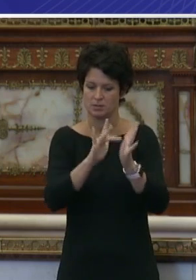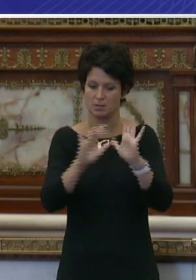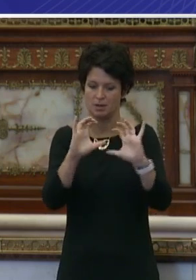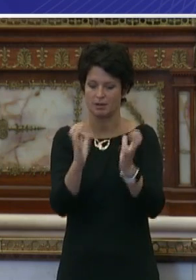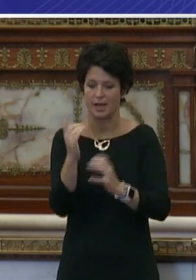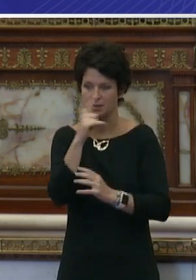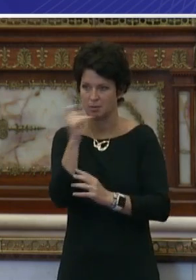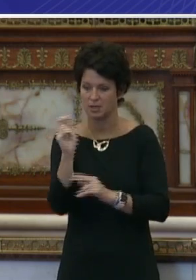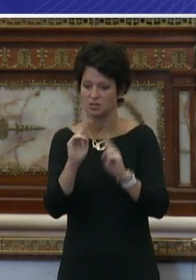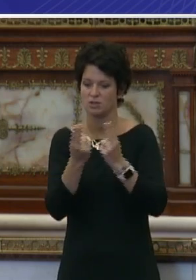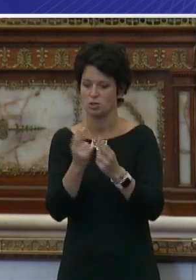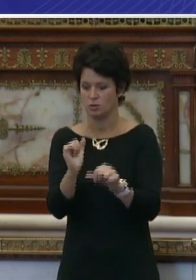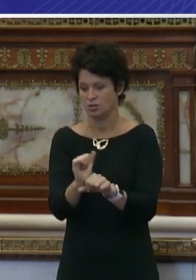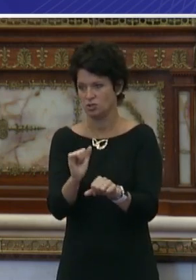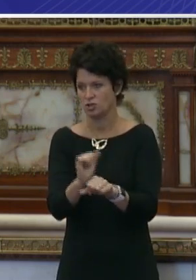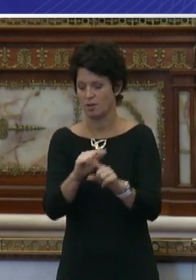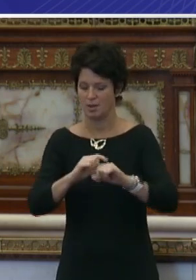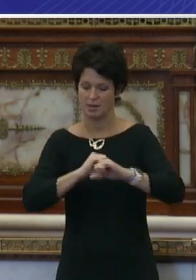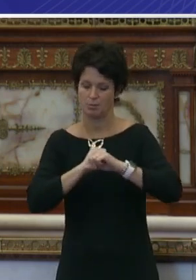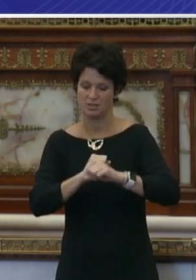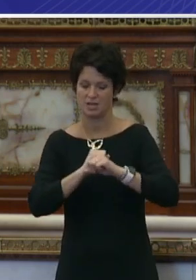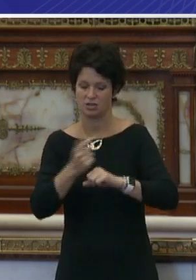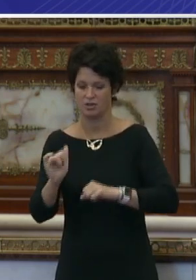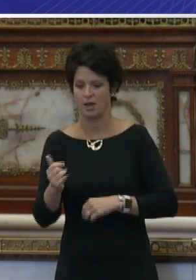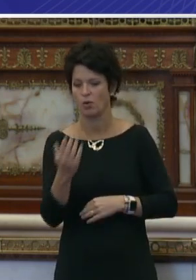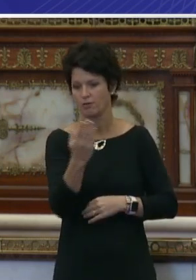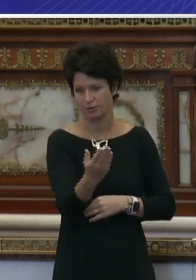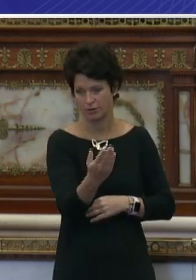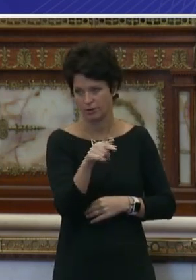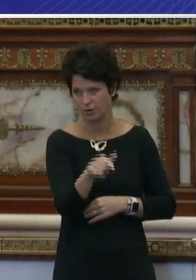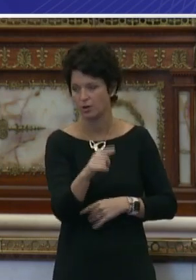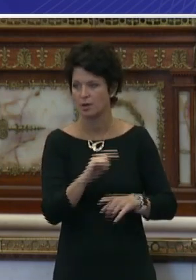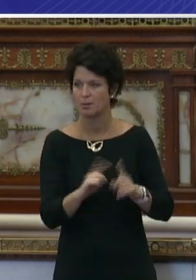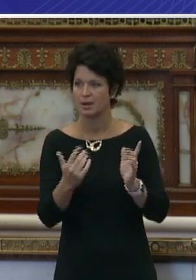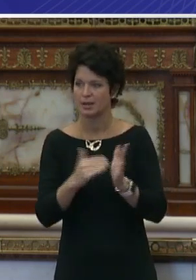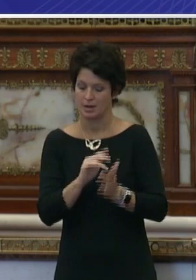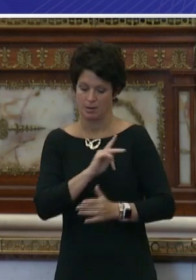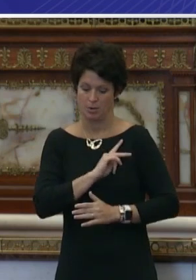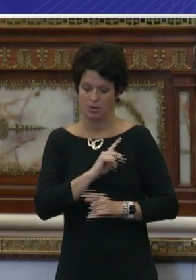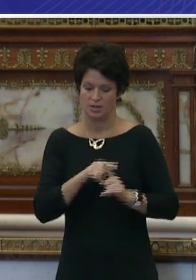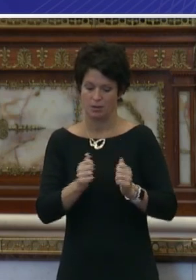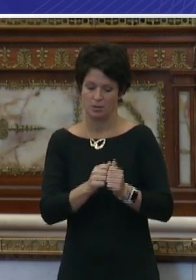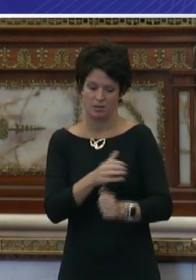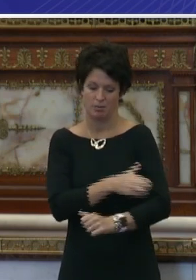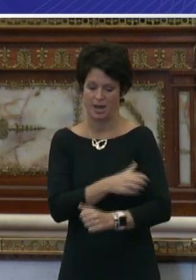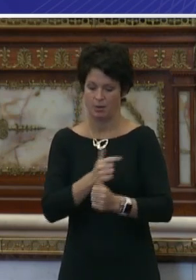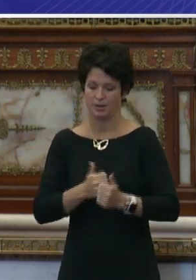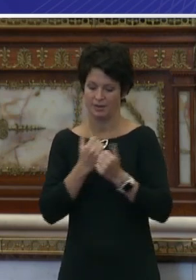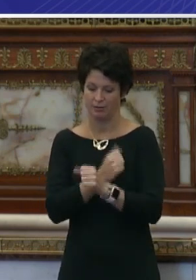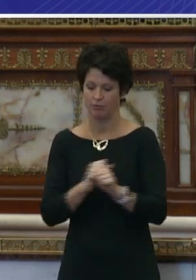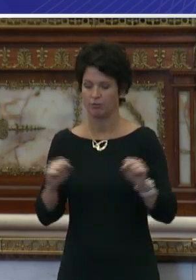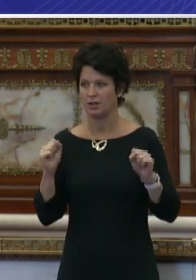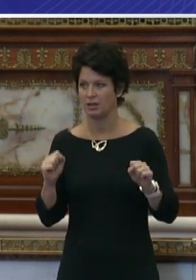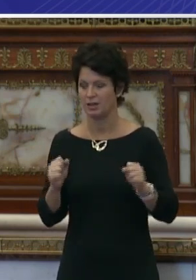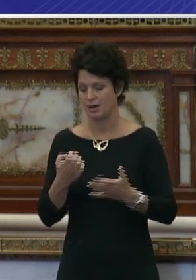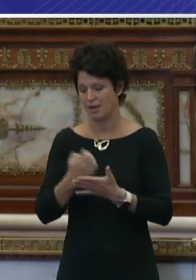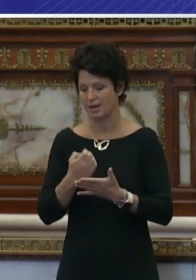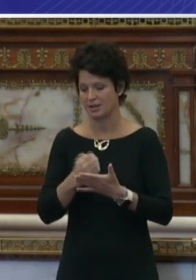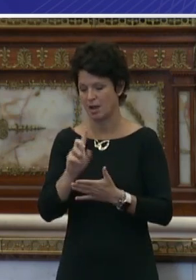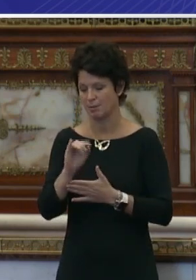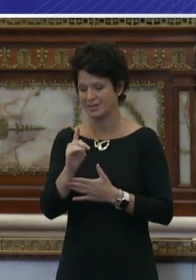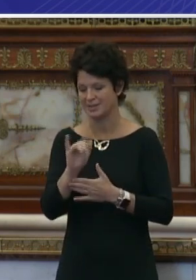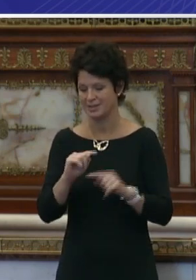due to a unionized job and the protections that it offered. So personally, and as with Power, Live Free, and our Economic Dignity